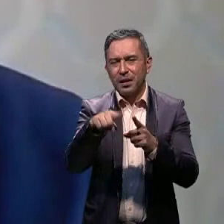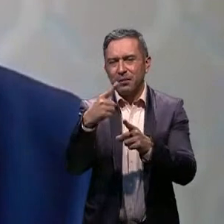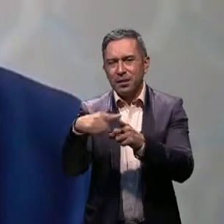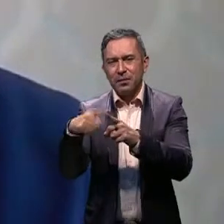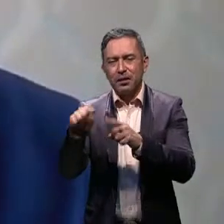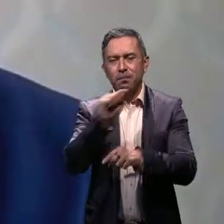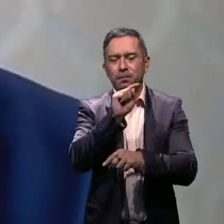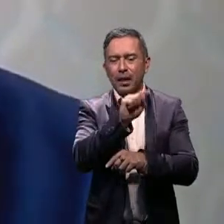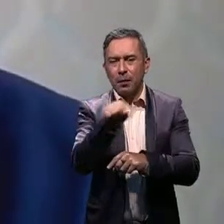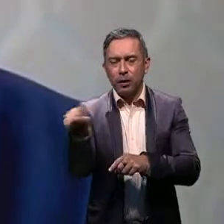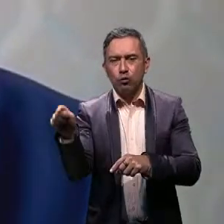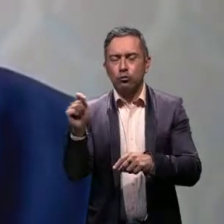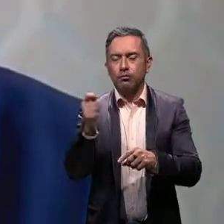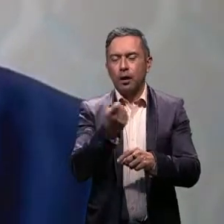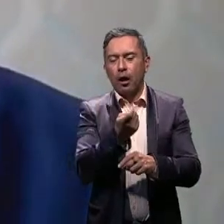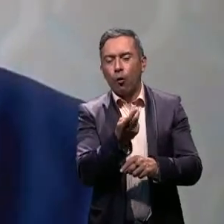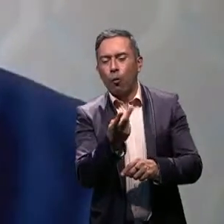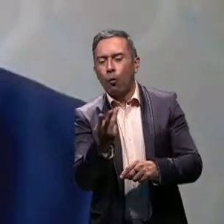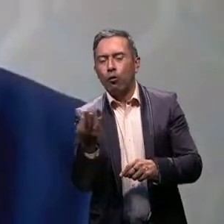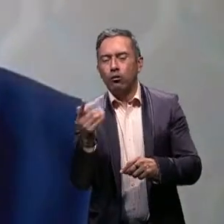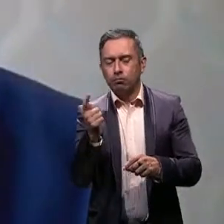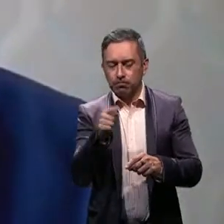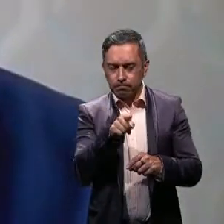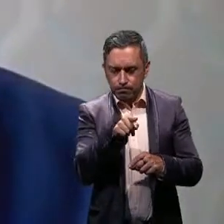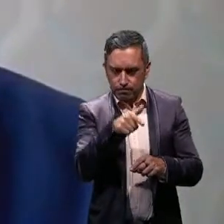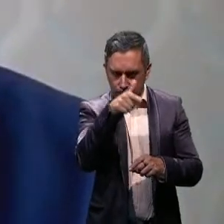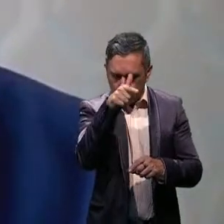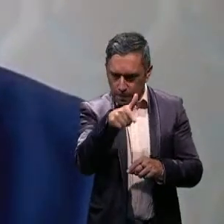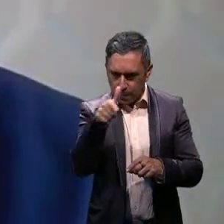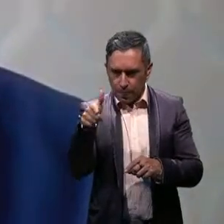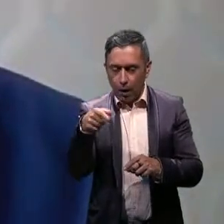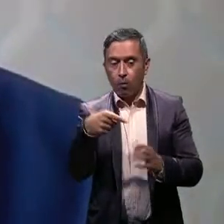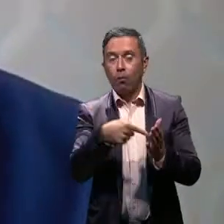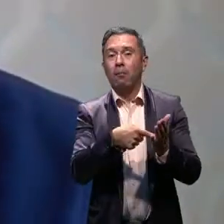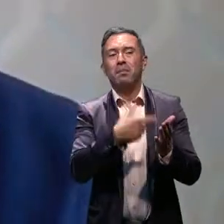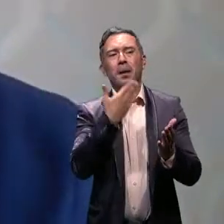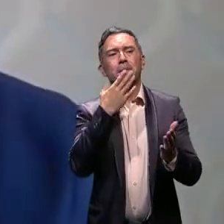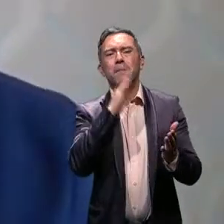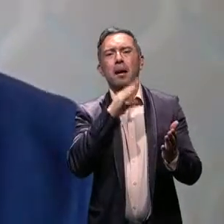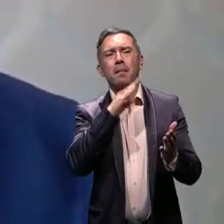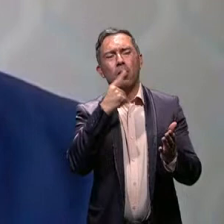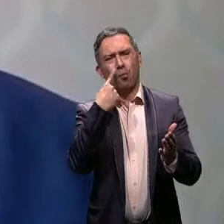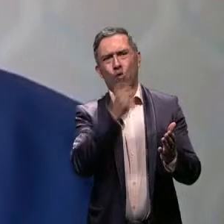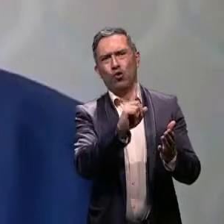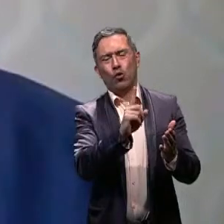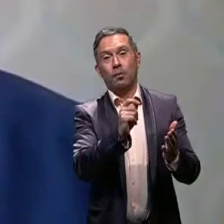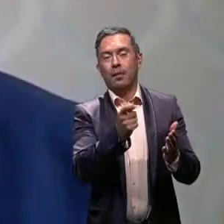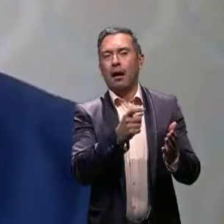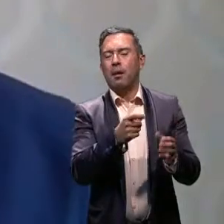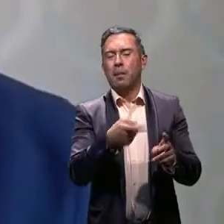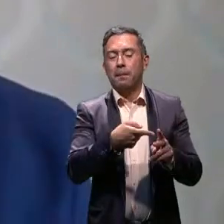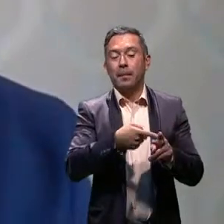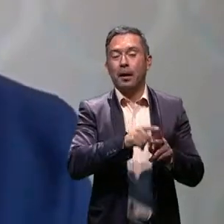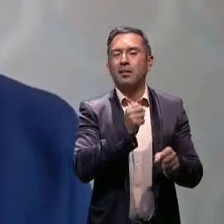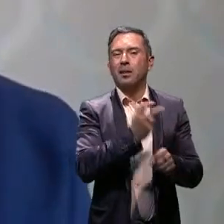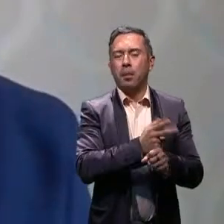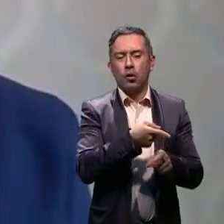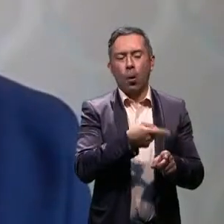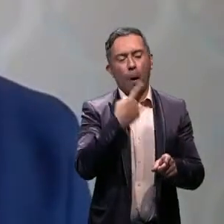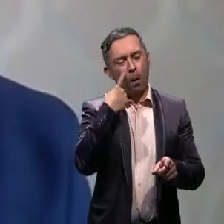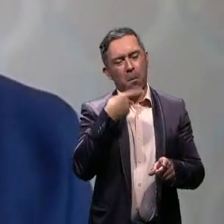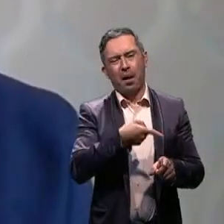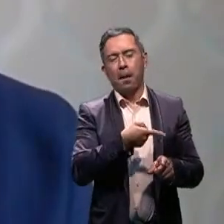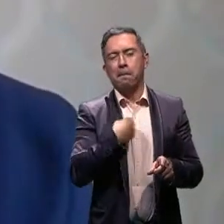So we take some of these, or they take some of these elements, and they create, since a